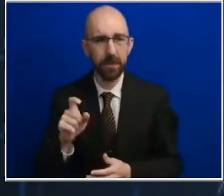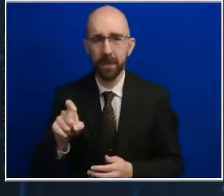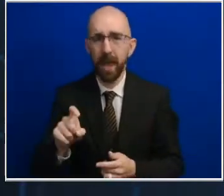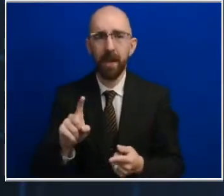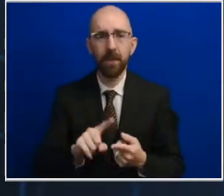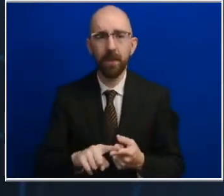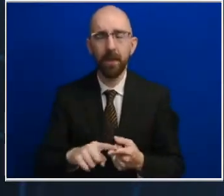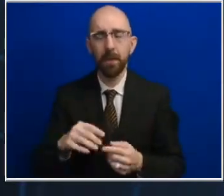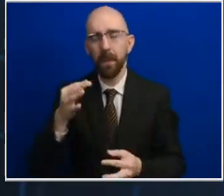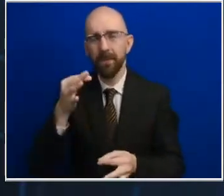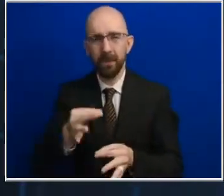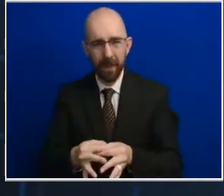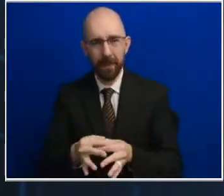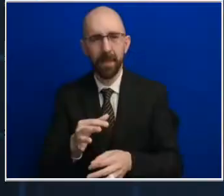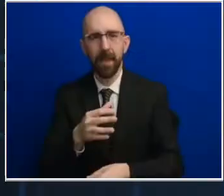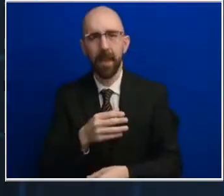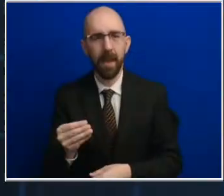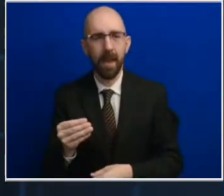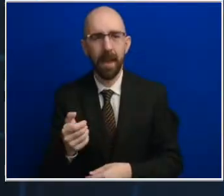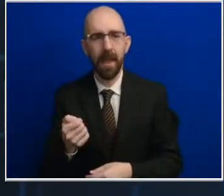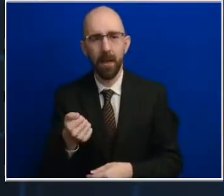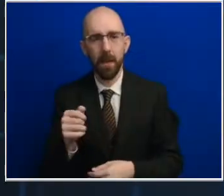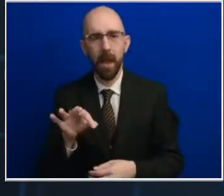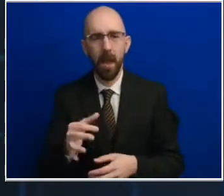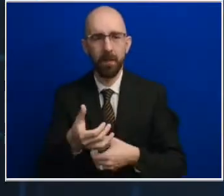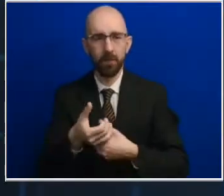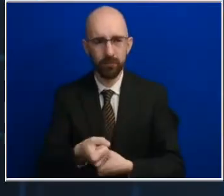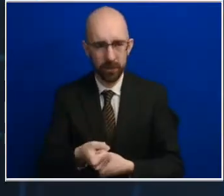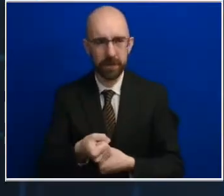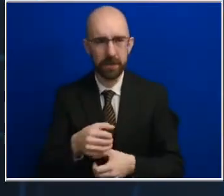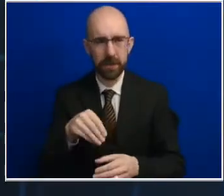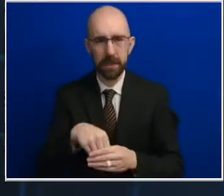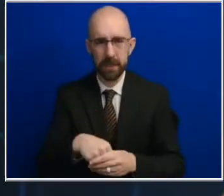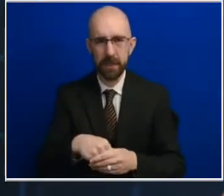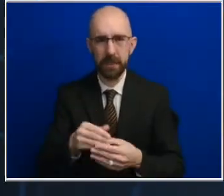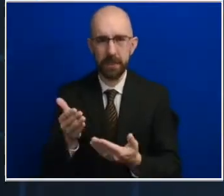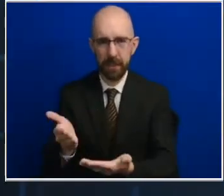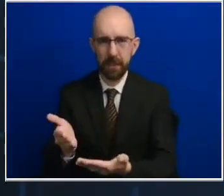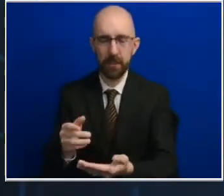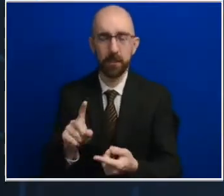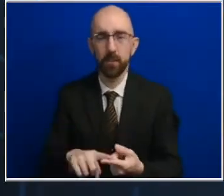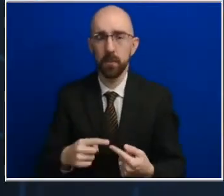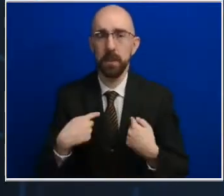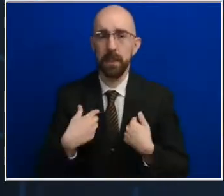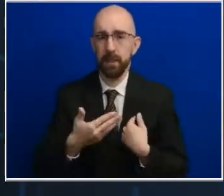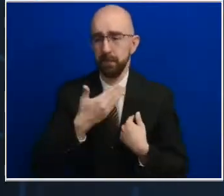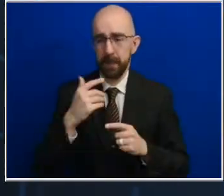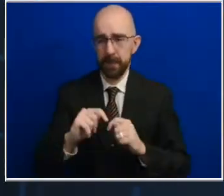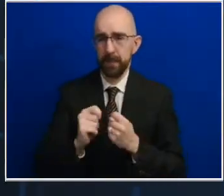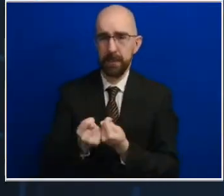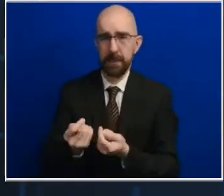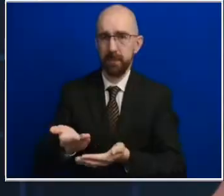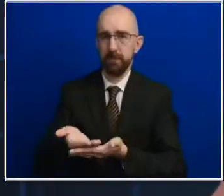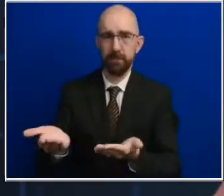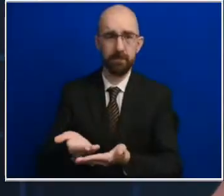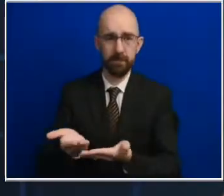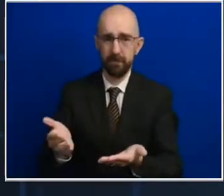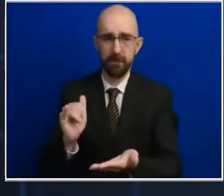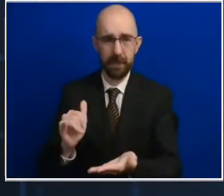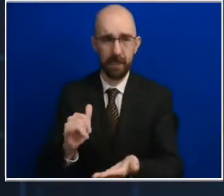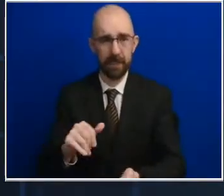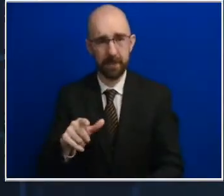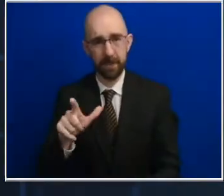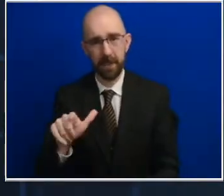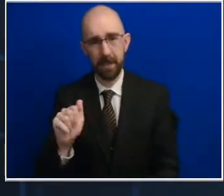faith and a little bit of trust in, to me, the best team that exists, and that's Landazuri in the